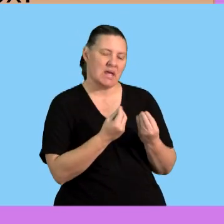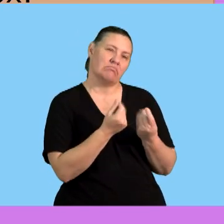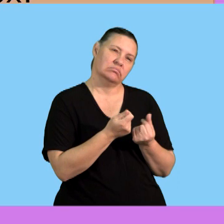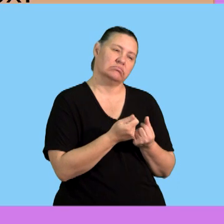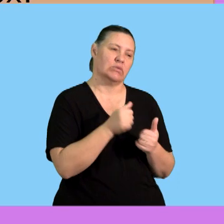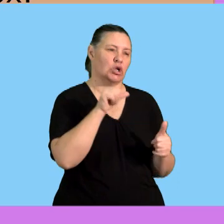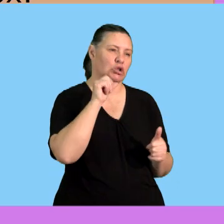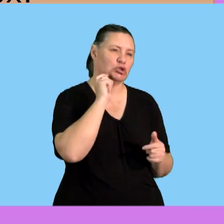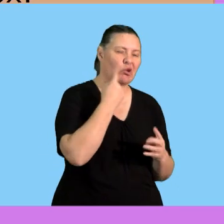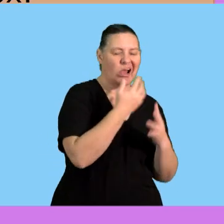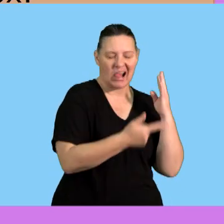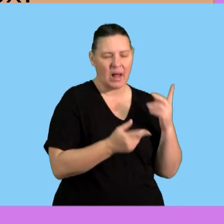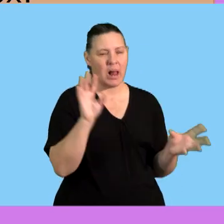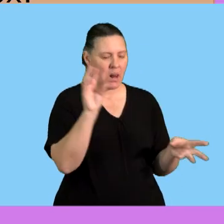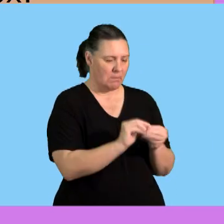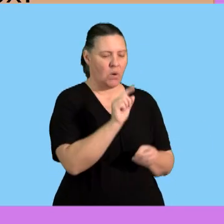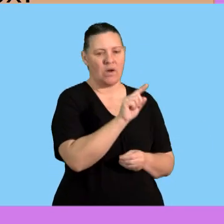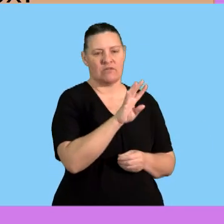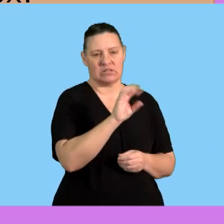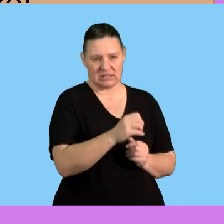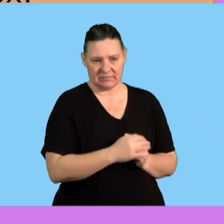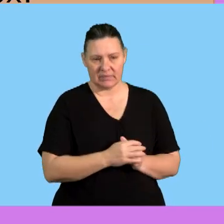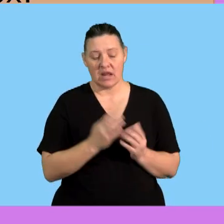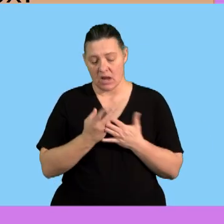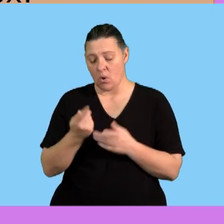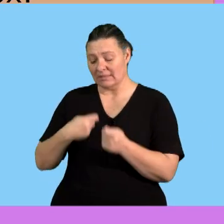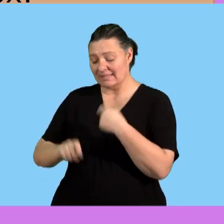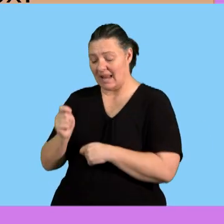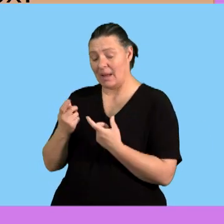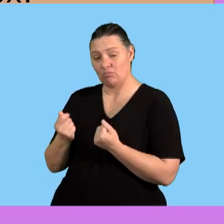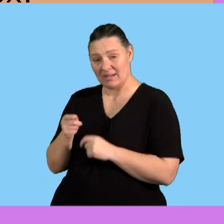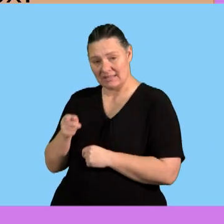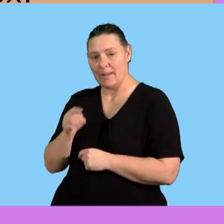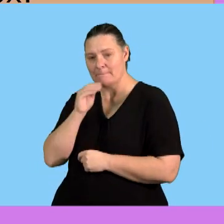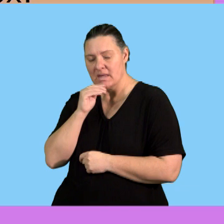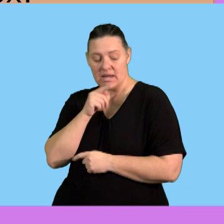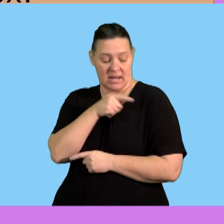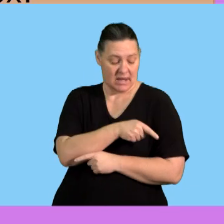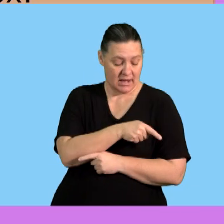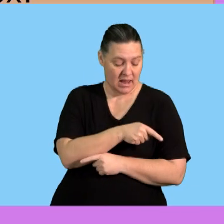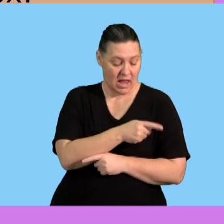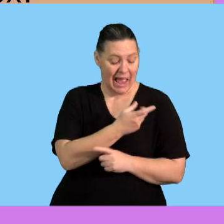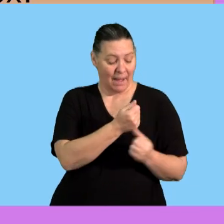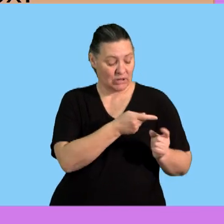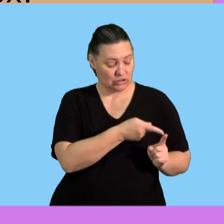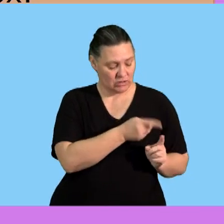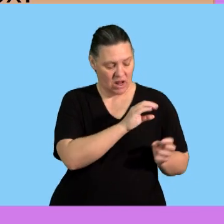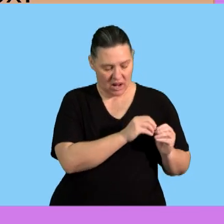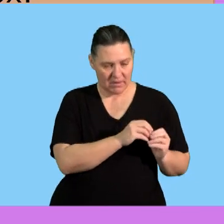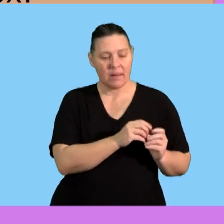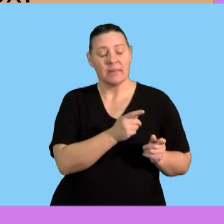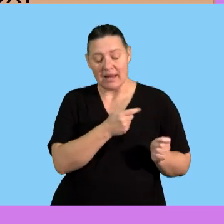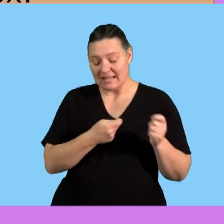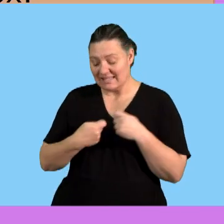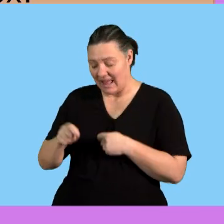rand. Selling price. This is the price at which an item is sold. Example, the fudge will be